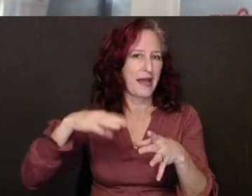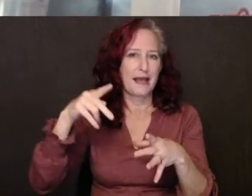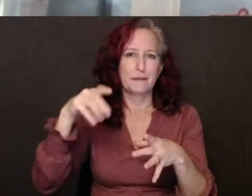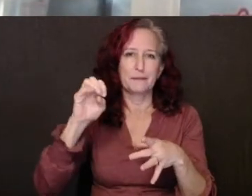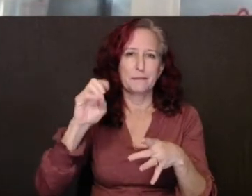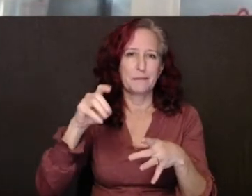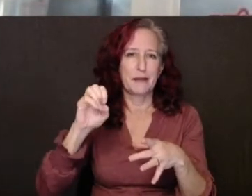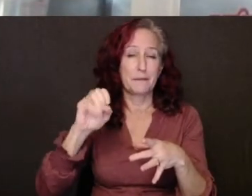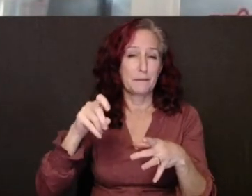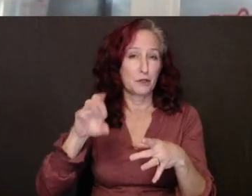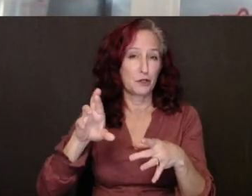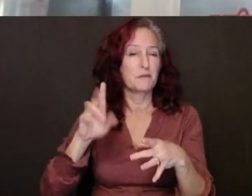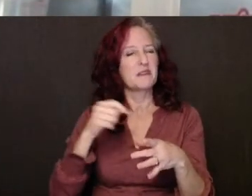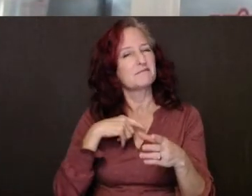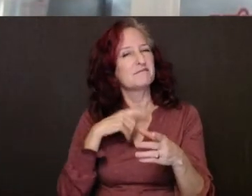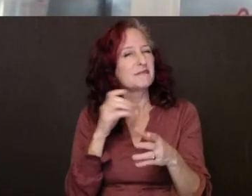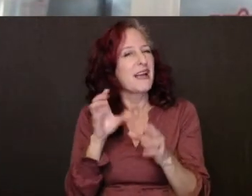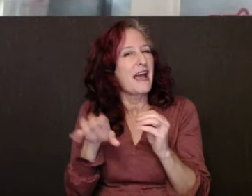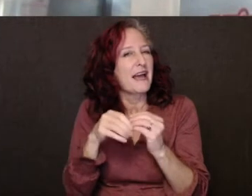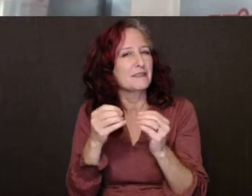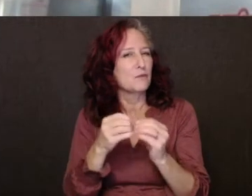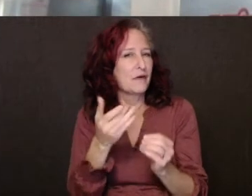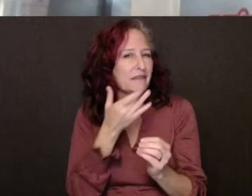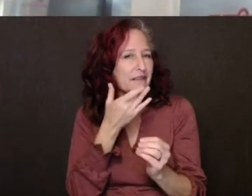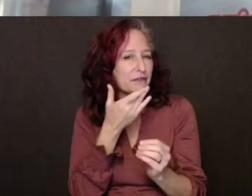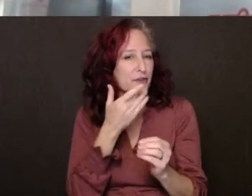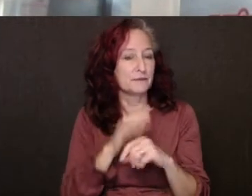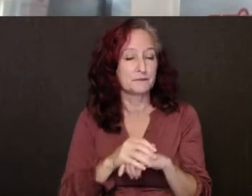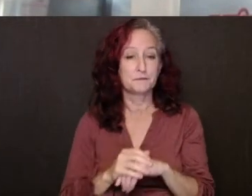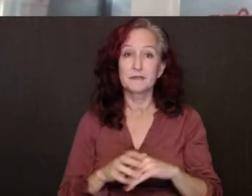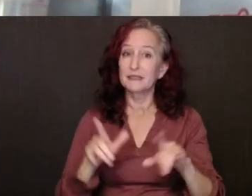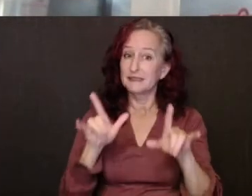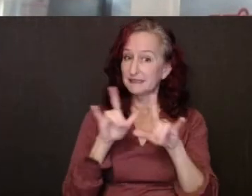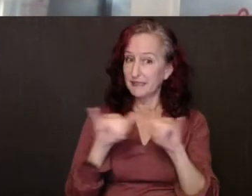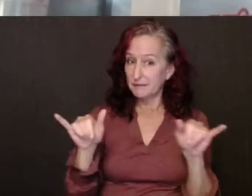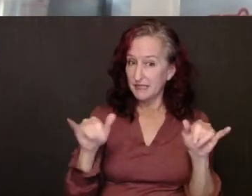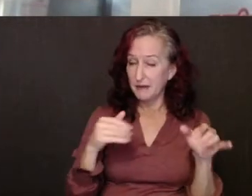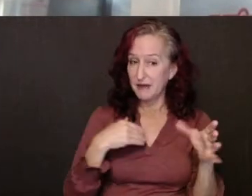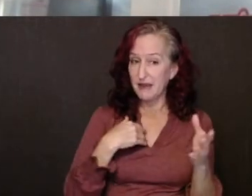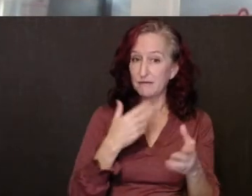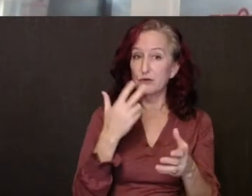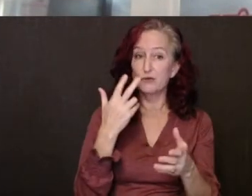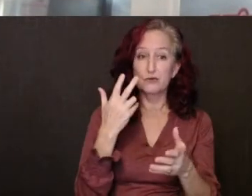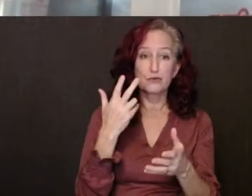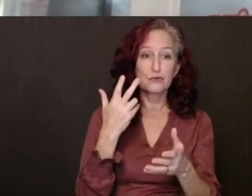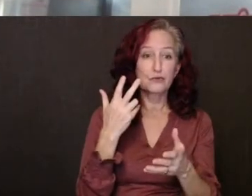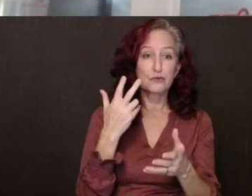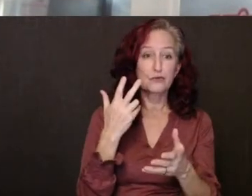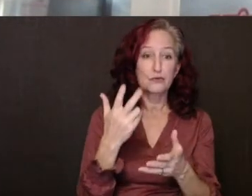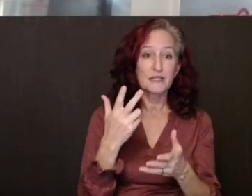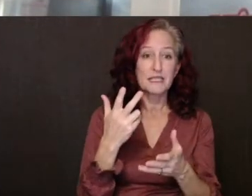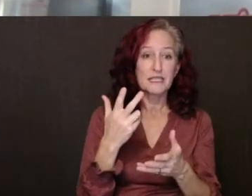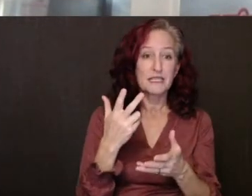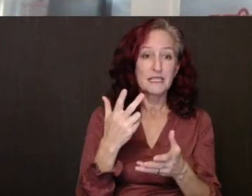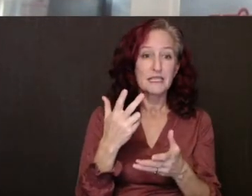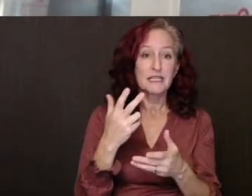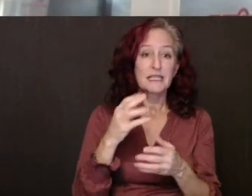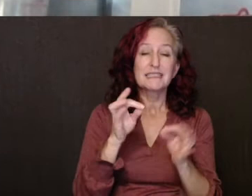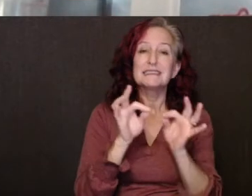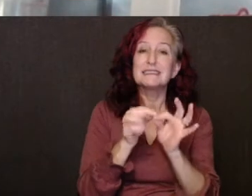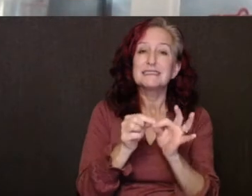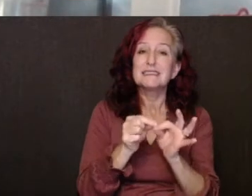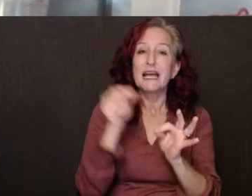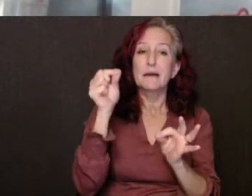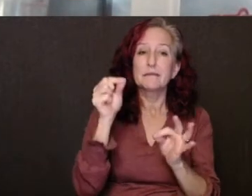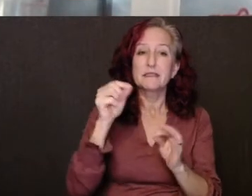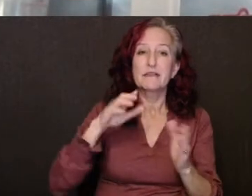onions, and carrots, and an Anaheim pepper. If you're at home, you don't have to put the pepper in there, but it just adds a